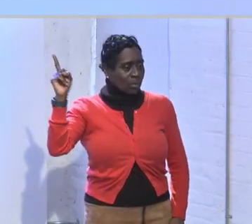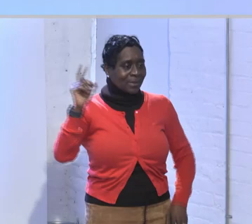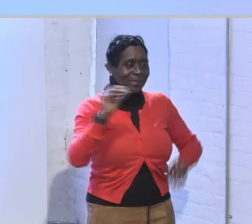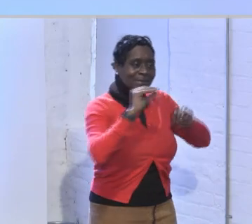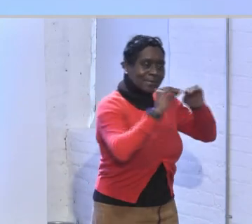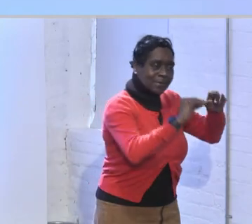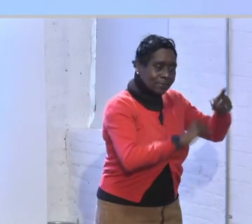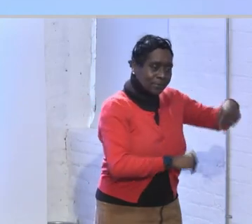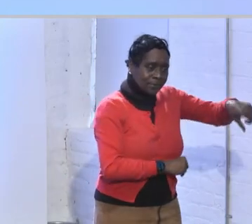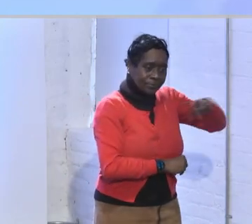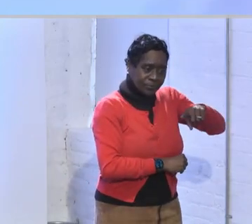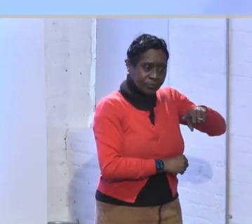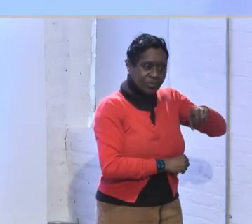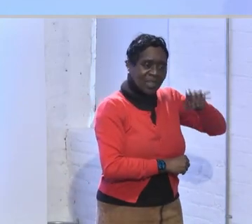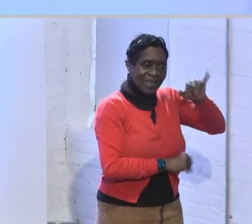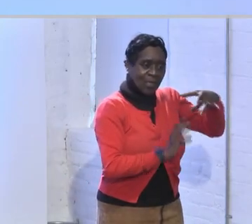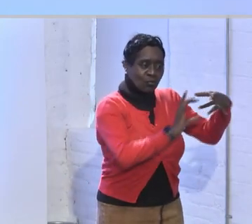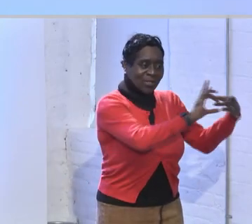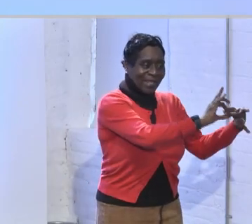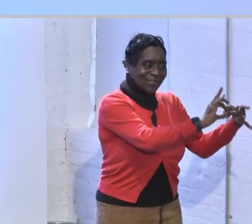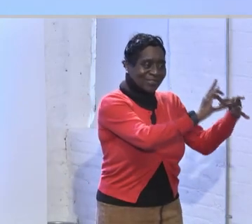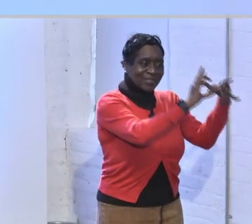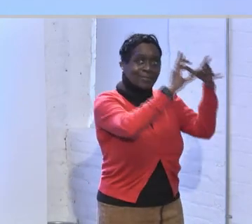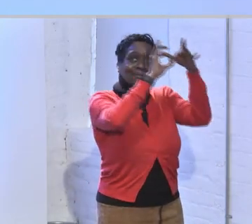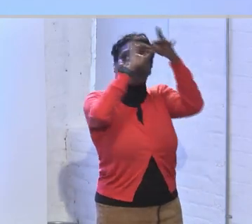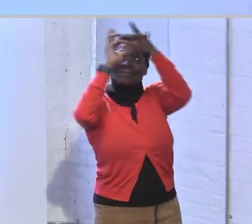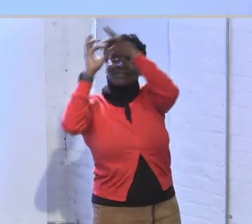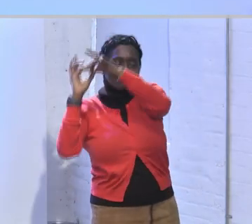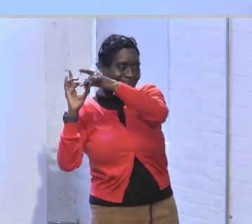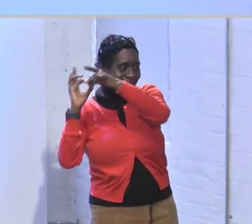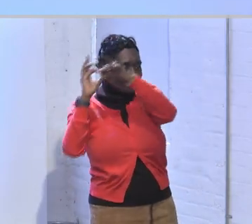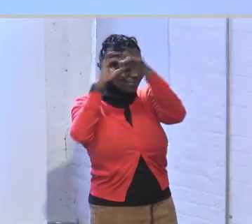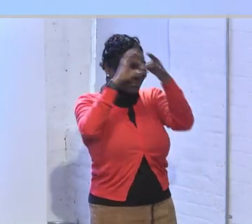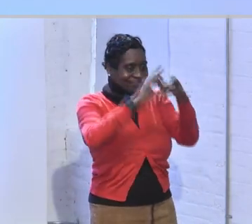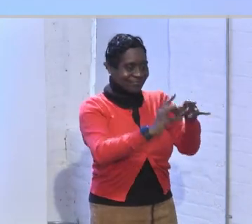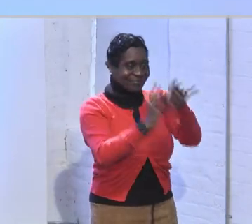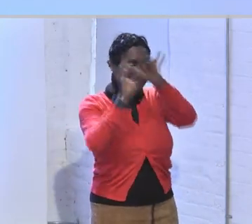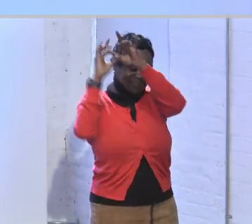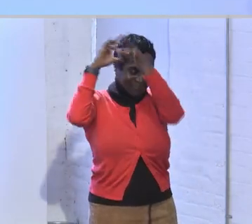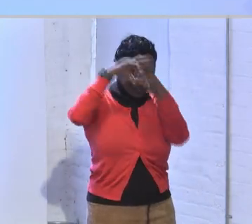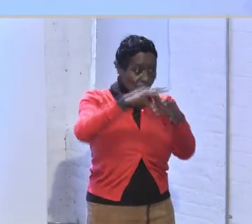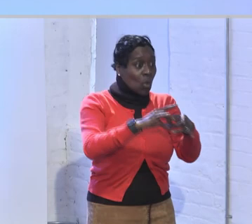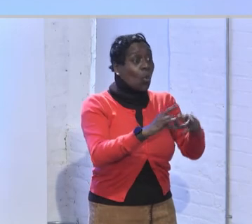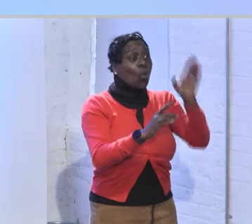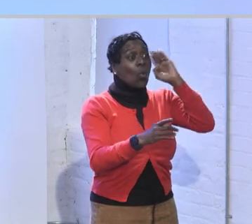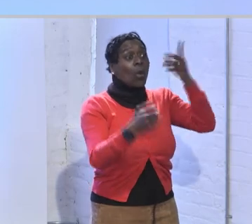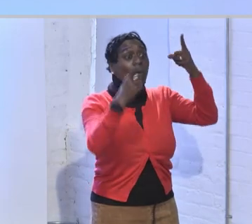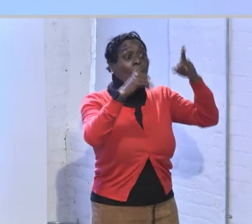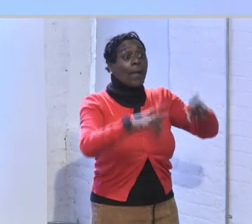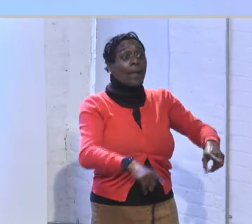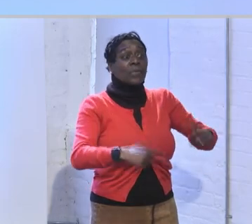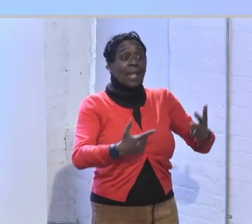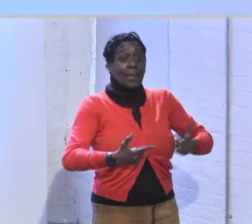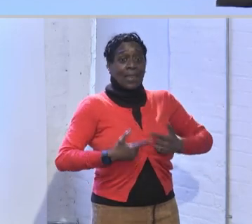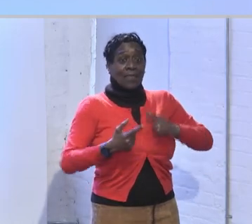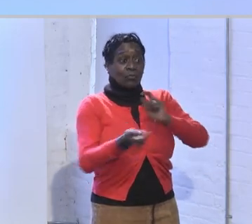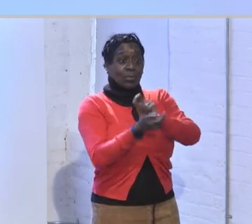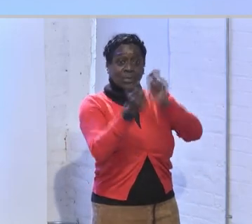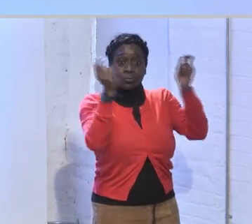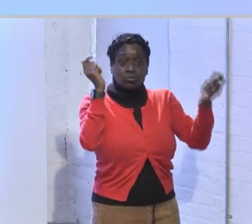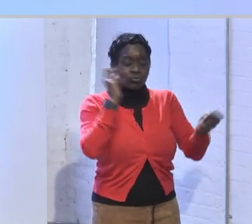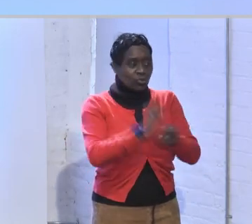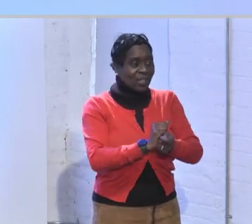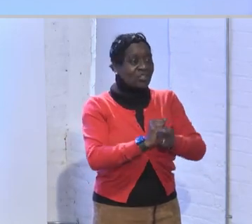teaching them that relational aspect. And then comes, you know what's going to happen? Their life will be transformed and that